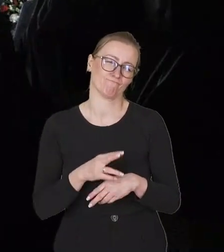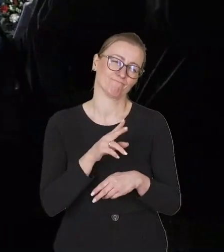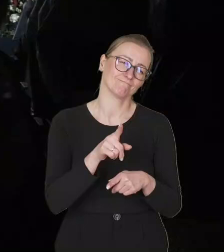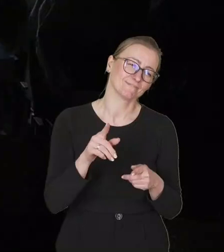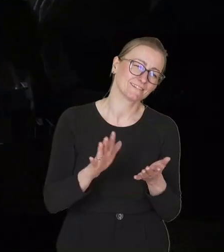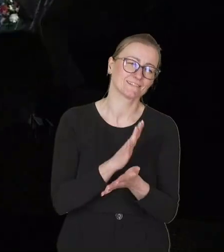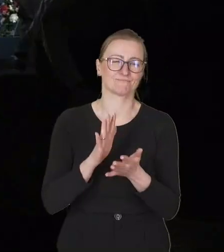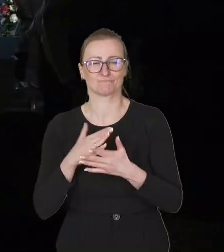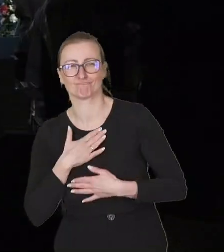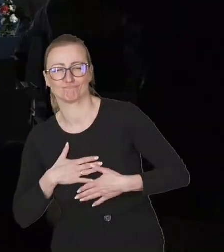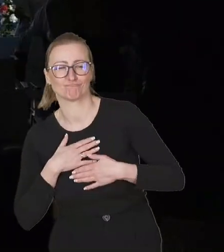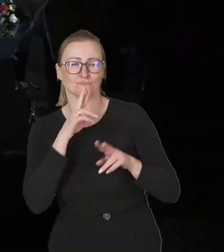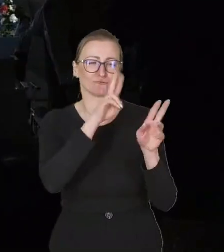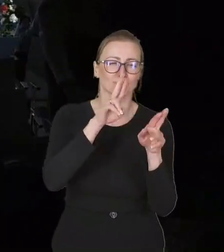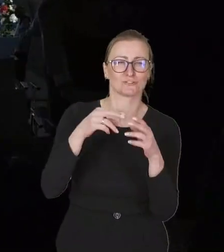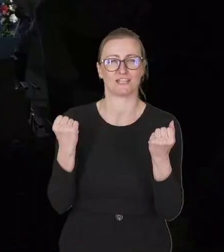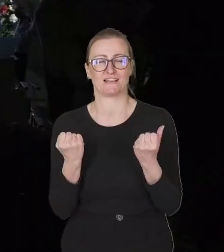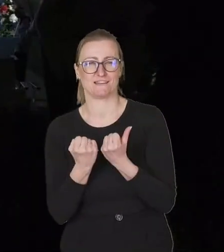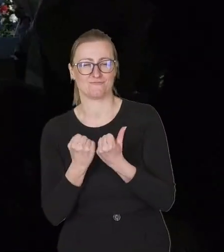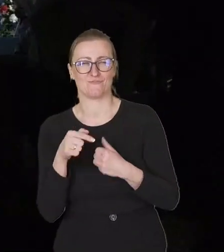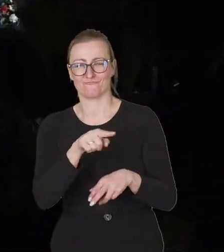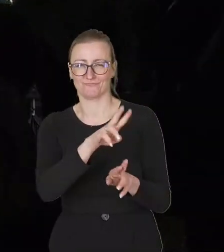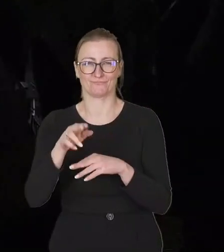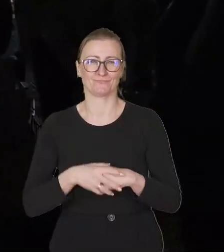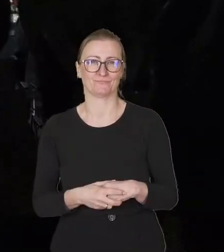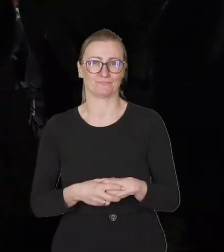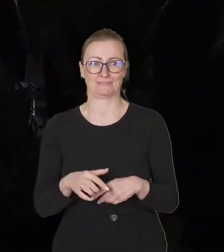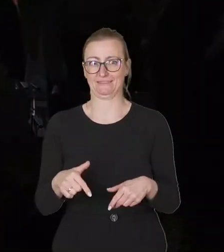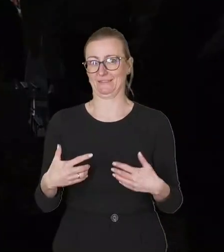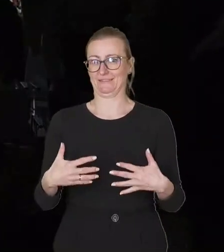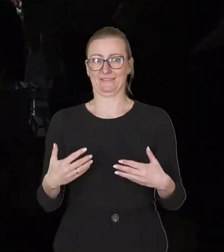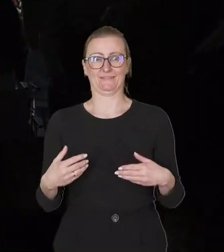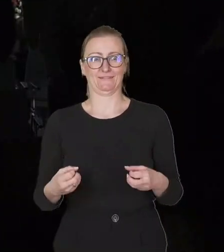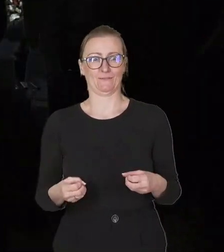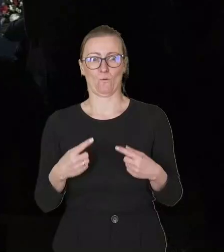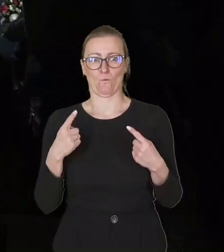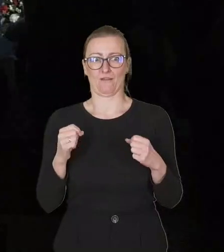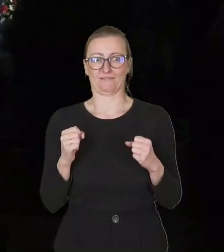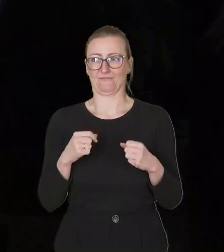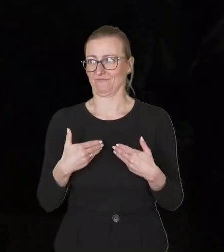But there is still hope. Spring will come again.